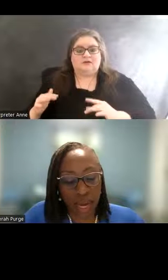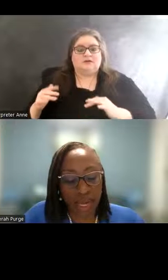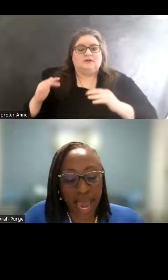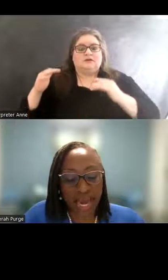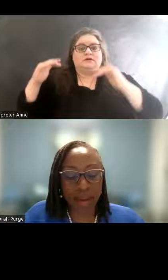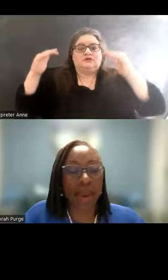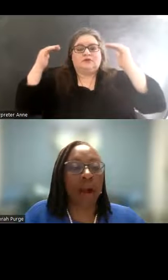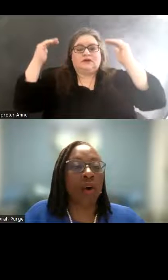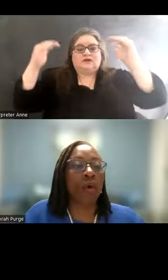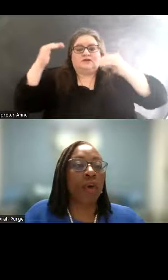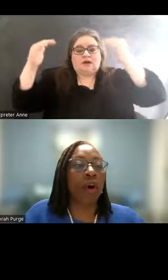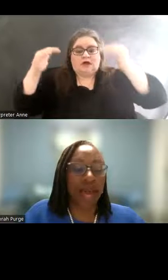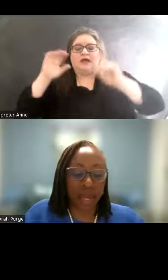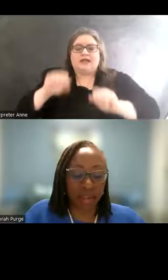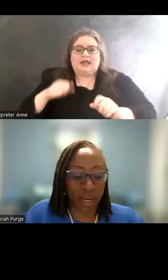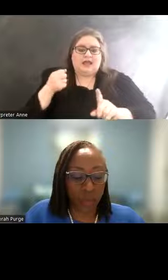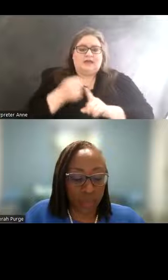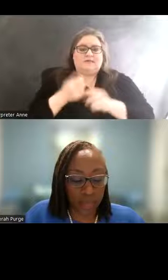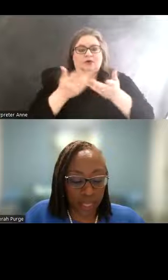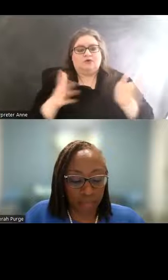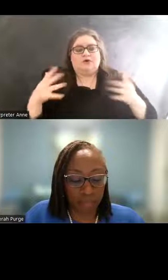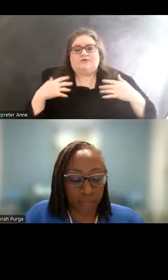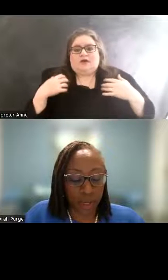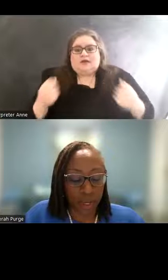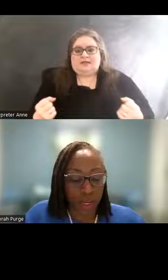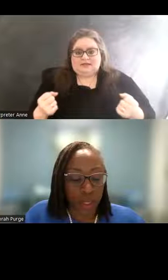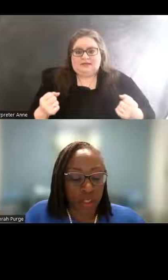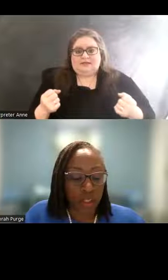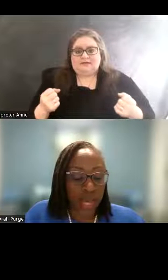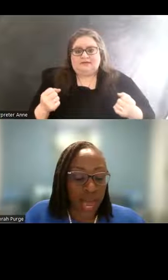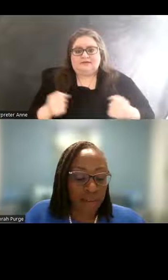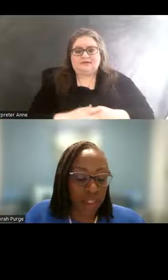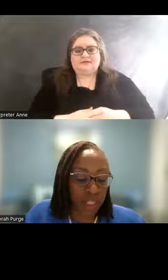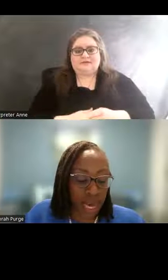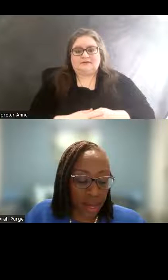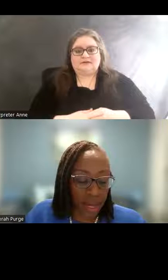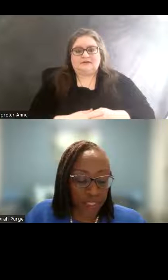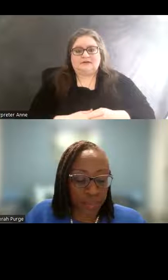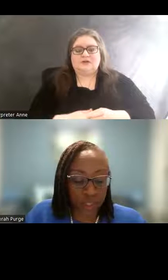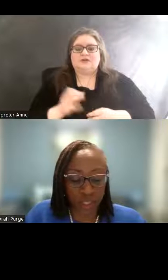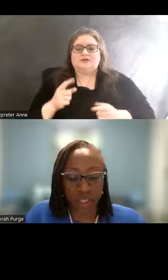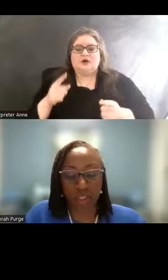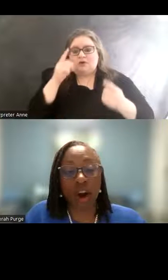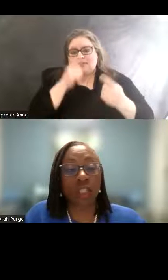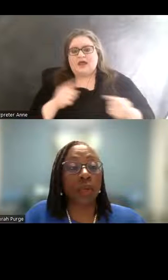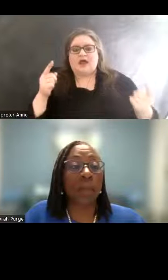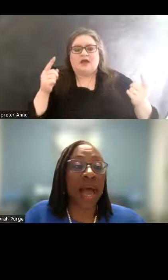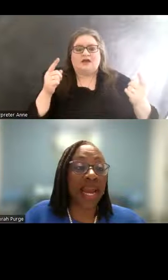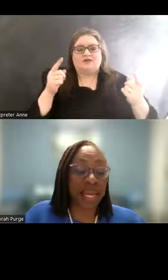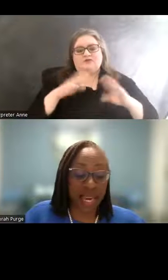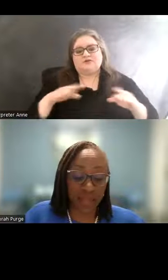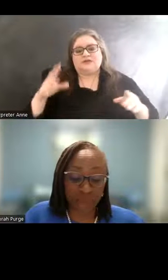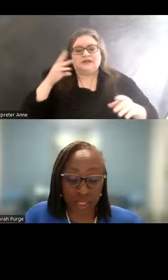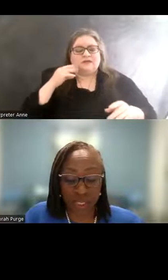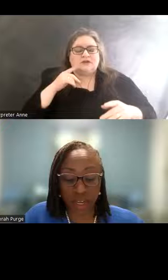adulthood, can impact our overall health and well-being. So the adverse child experiences are